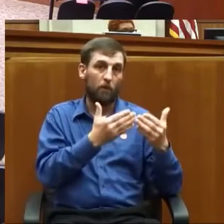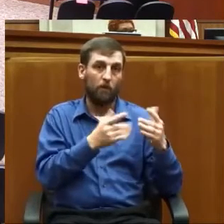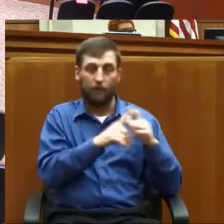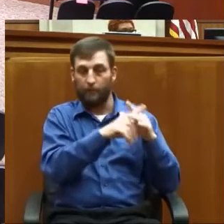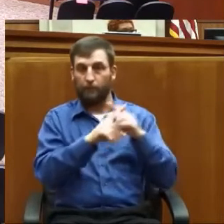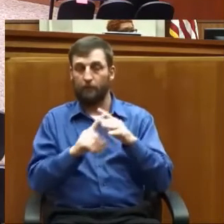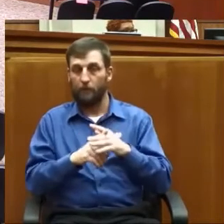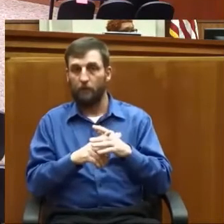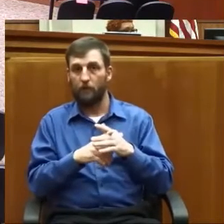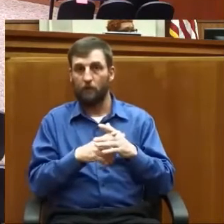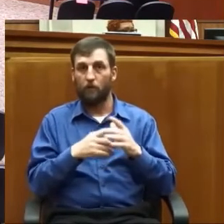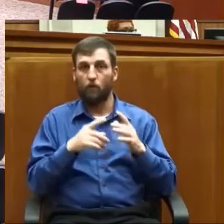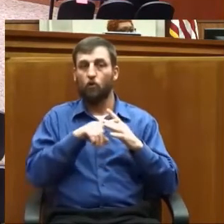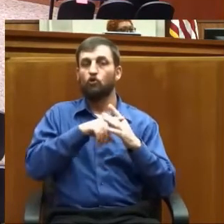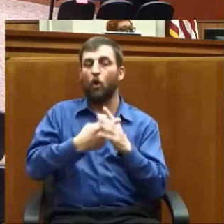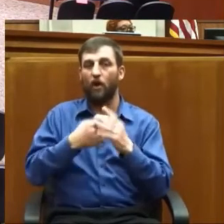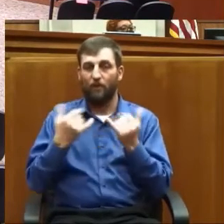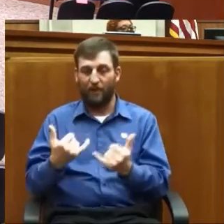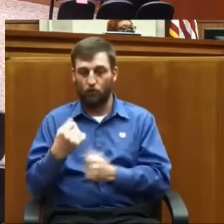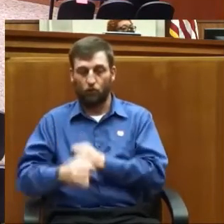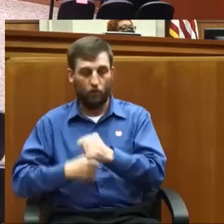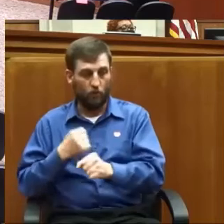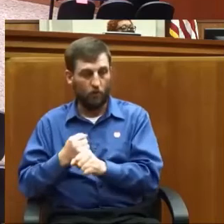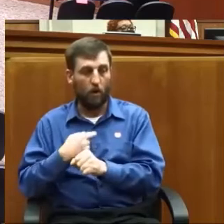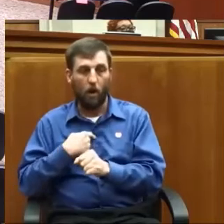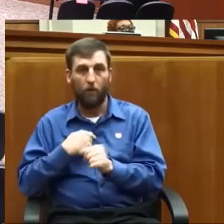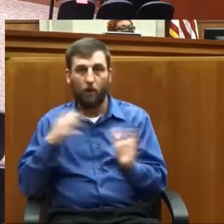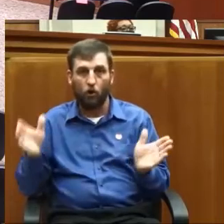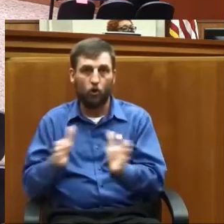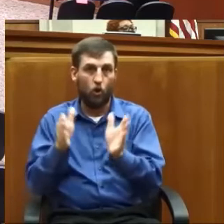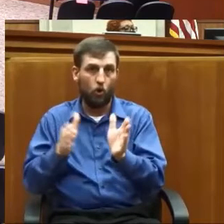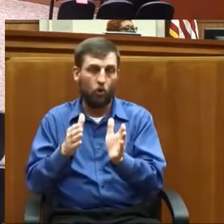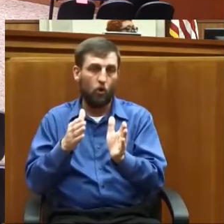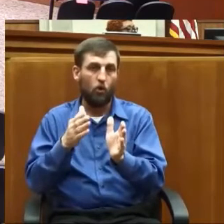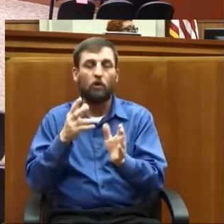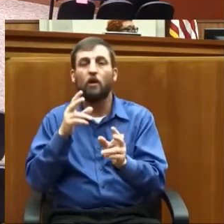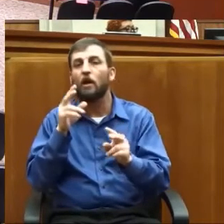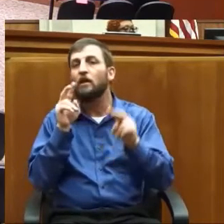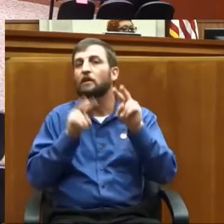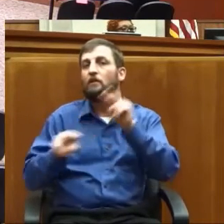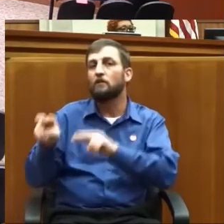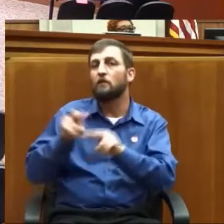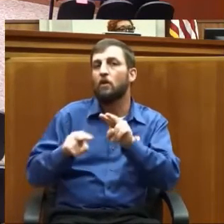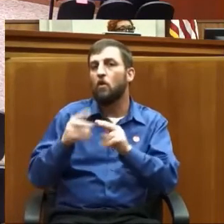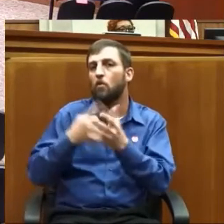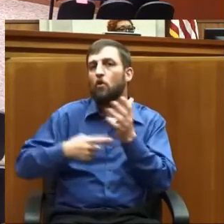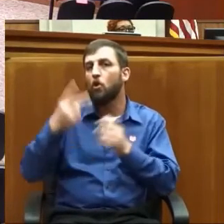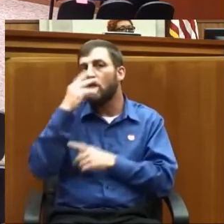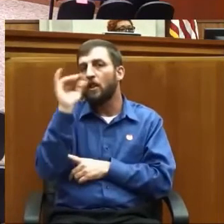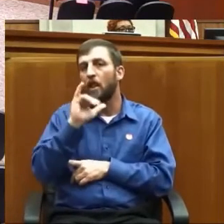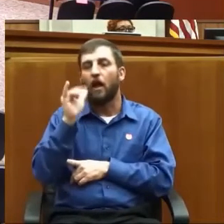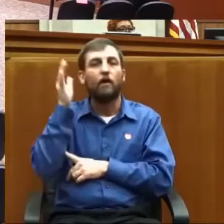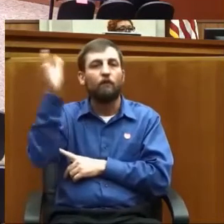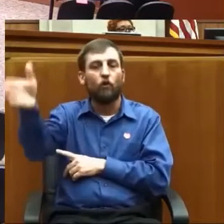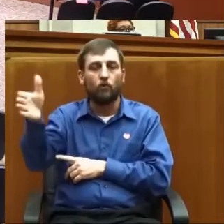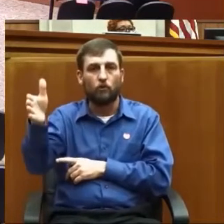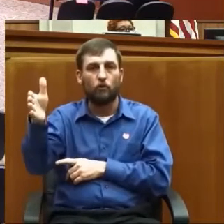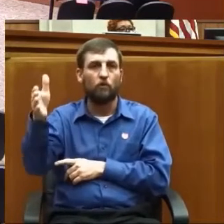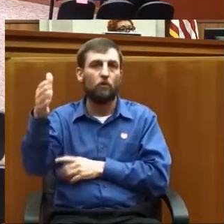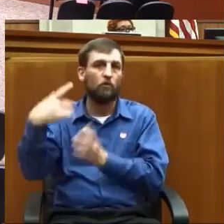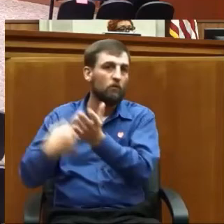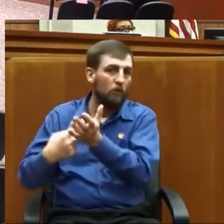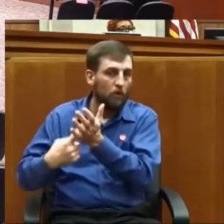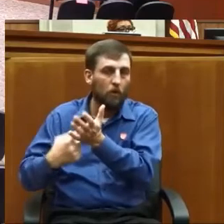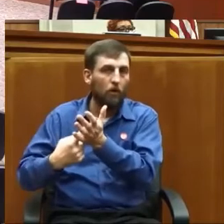that conversation continuing this calendar year. I would encourage you to consider what that may look like from further discovery